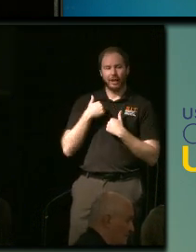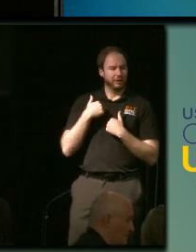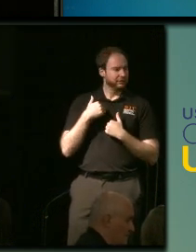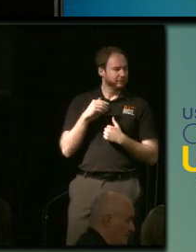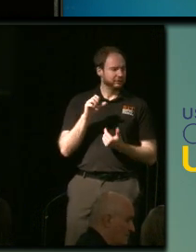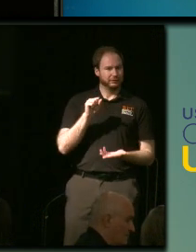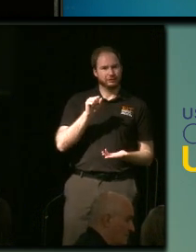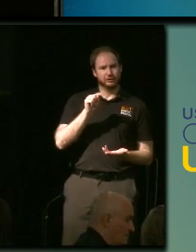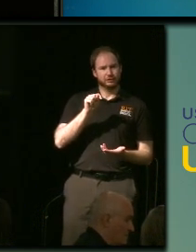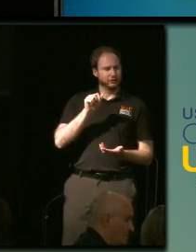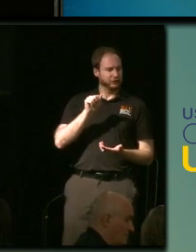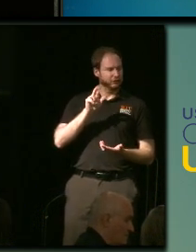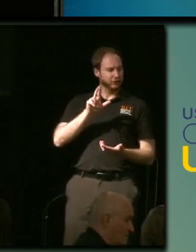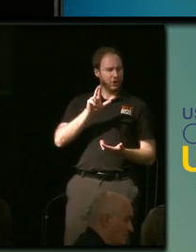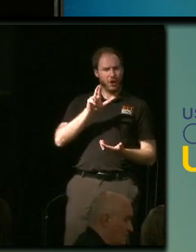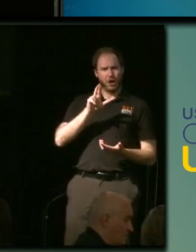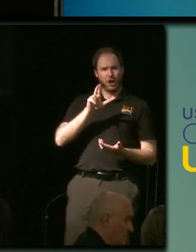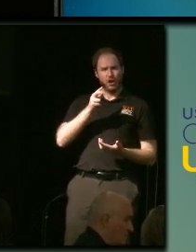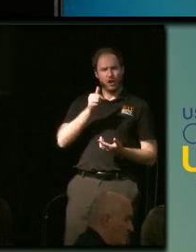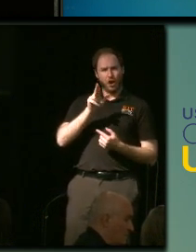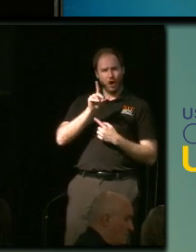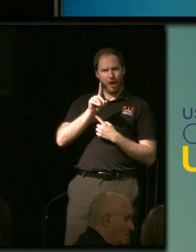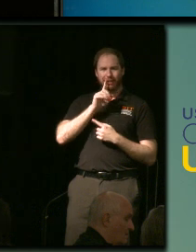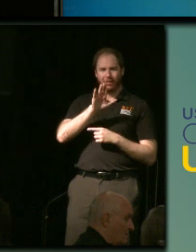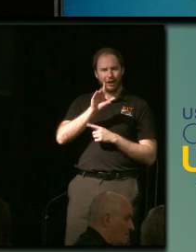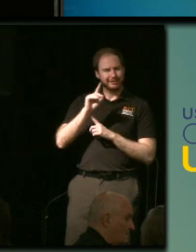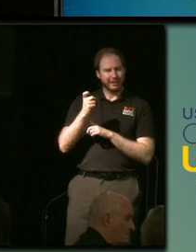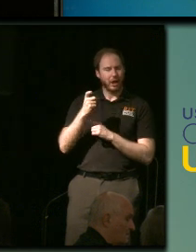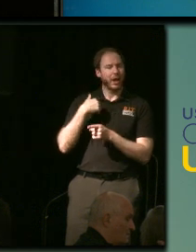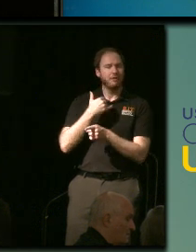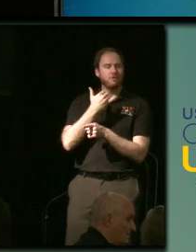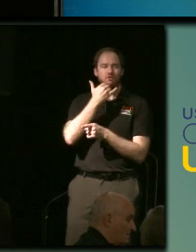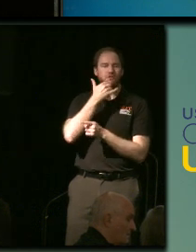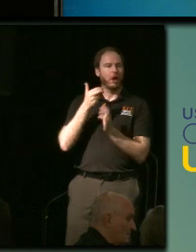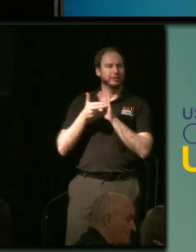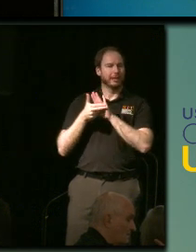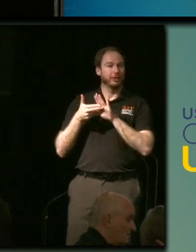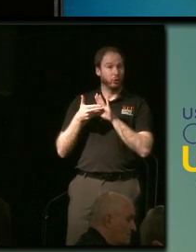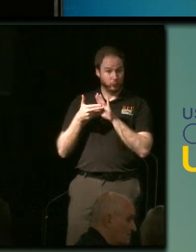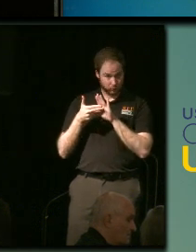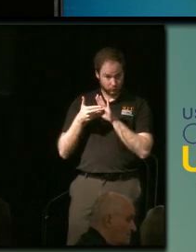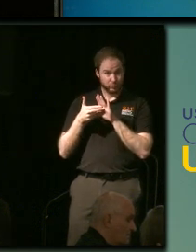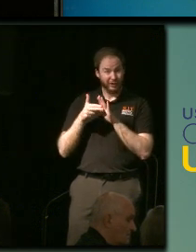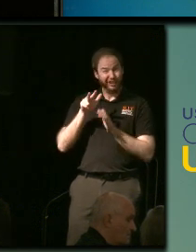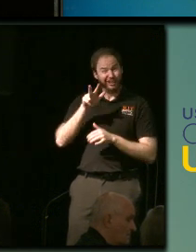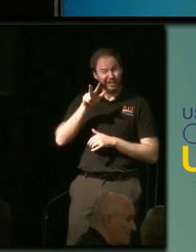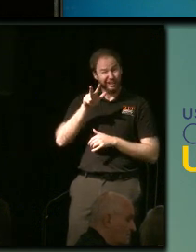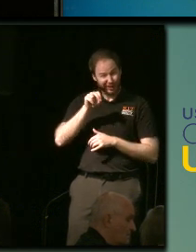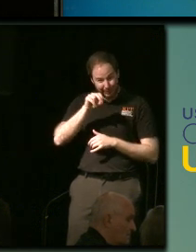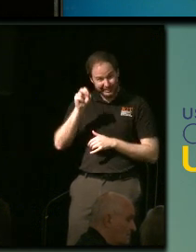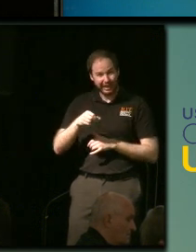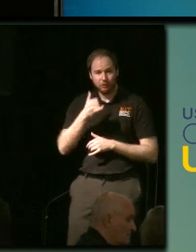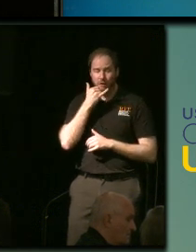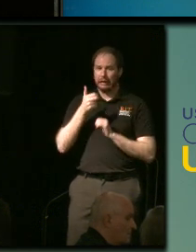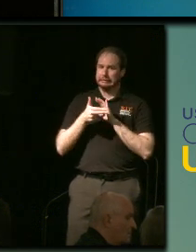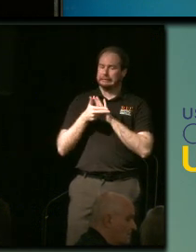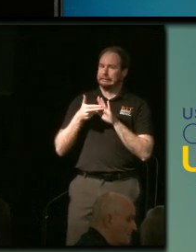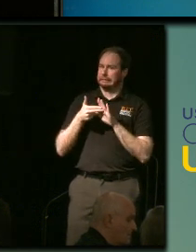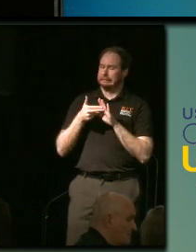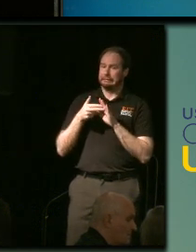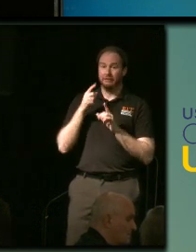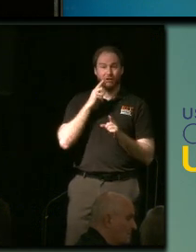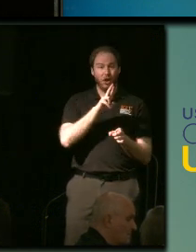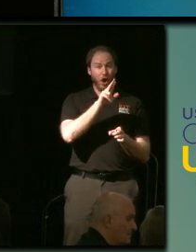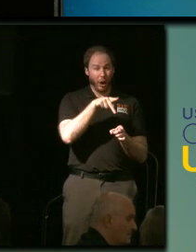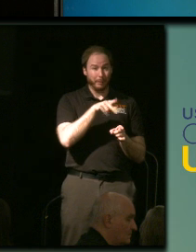their diagnosis. 39% of them had the wrong diagnosis. The misdiagnosis for RP is